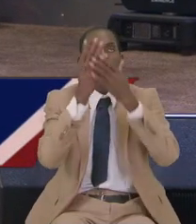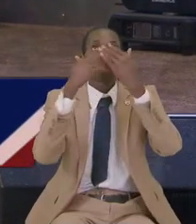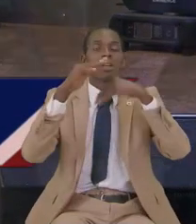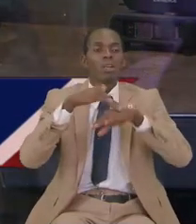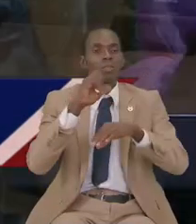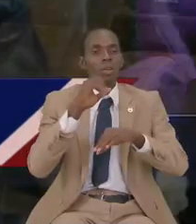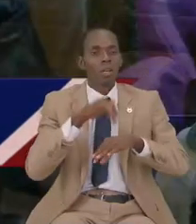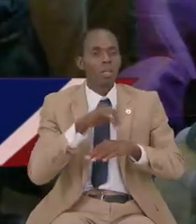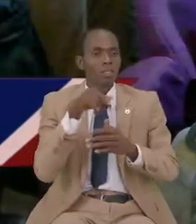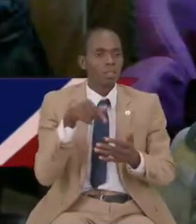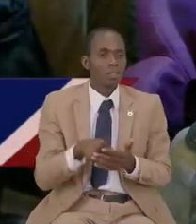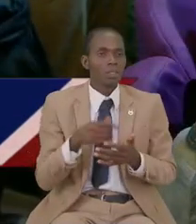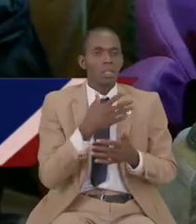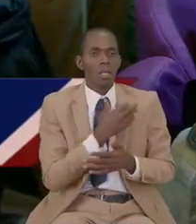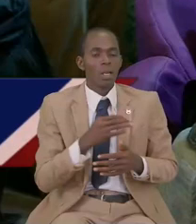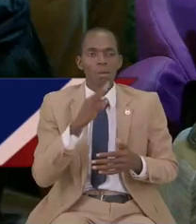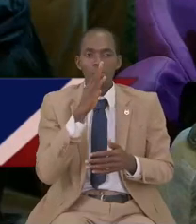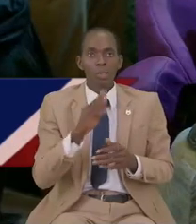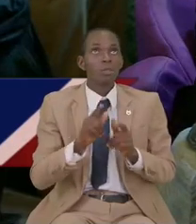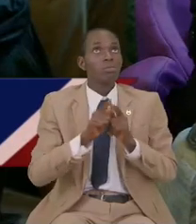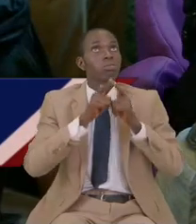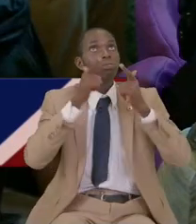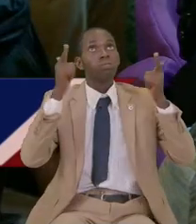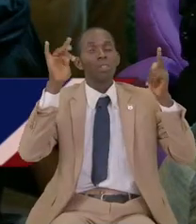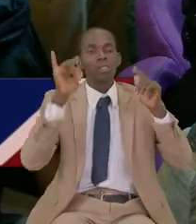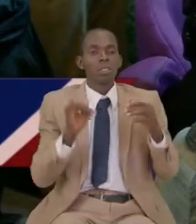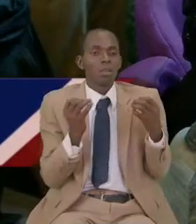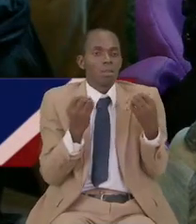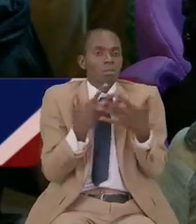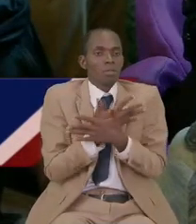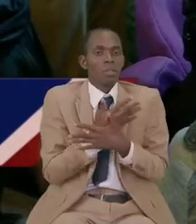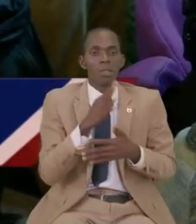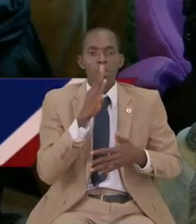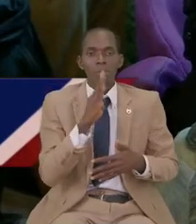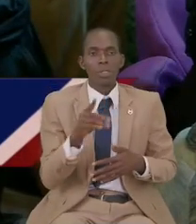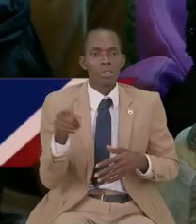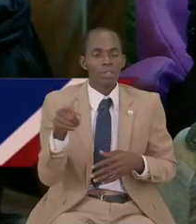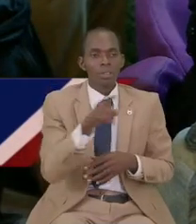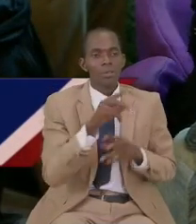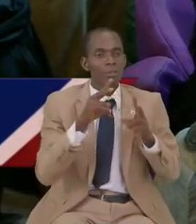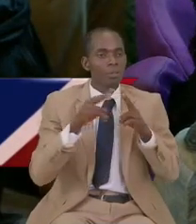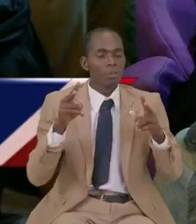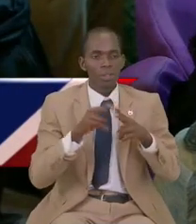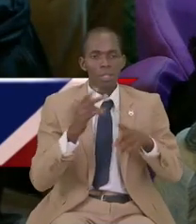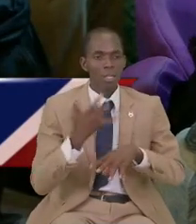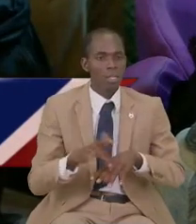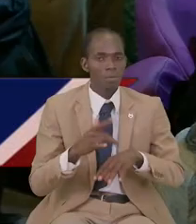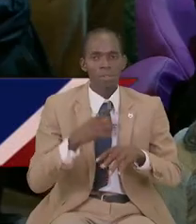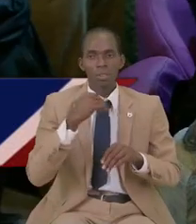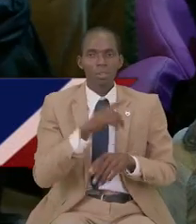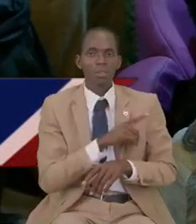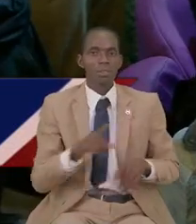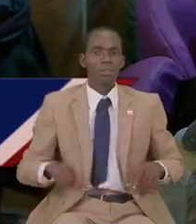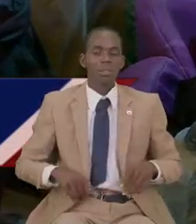this, and be horribly afraid. Be ye very desolate, says the Lord. Look at verse